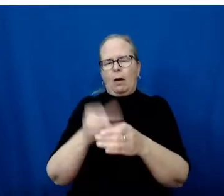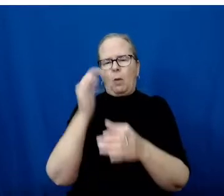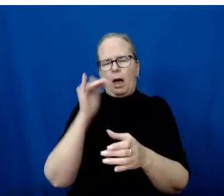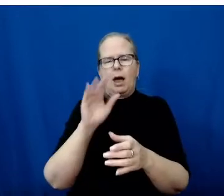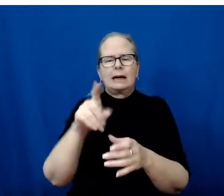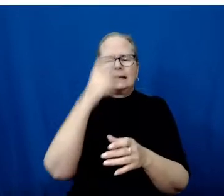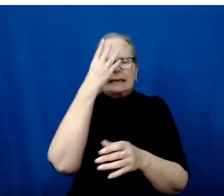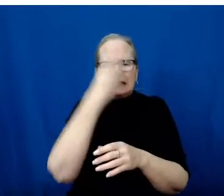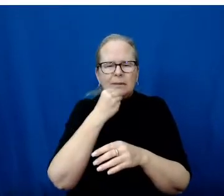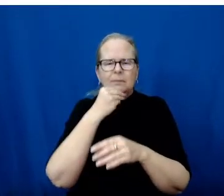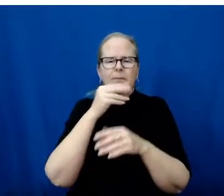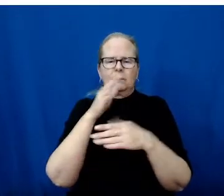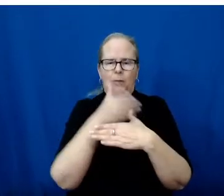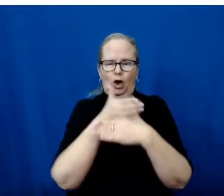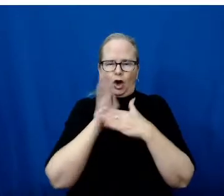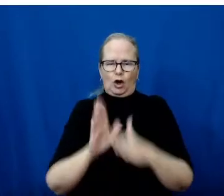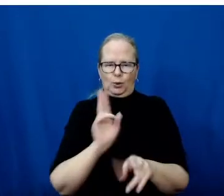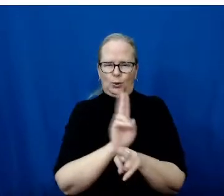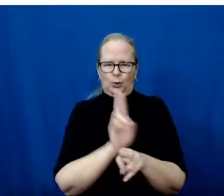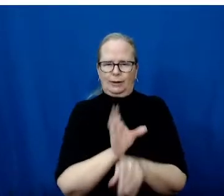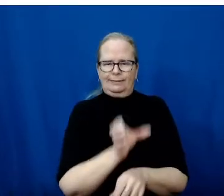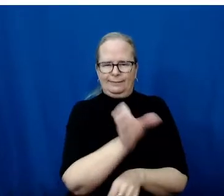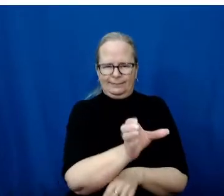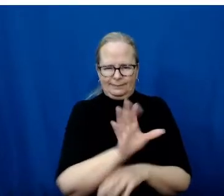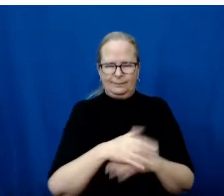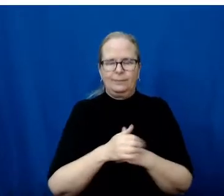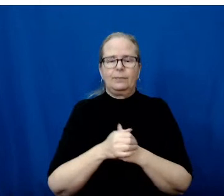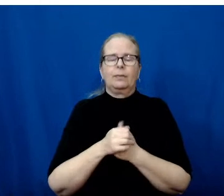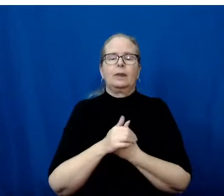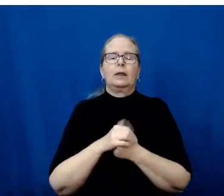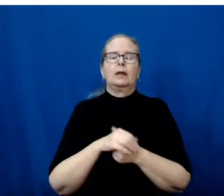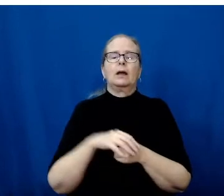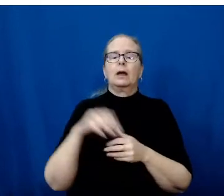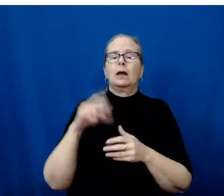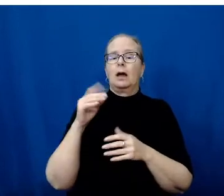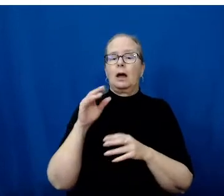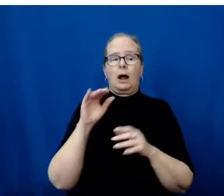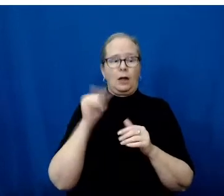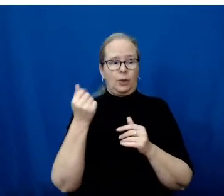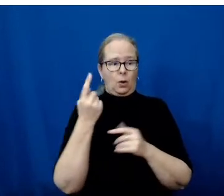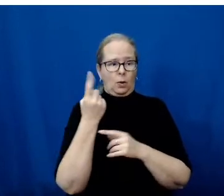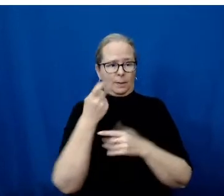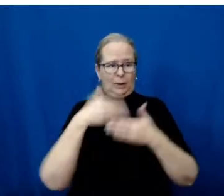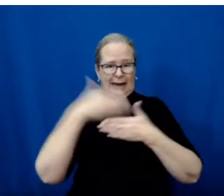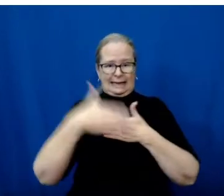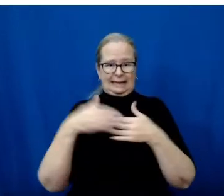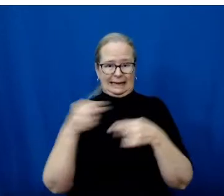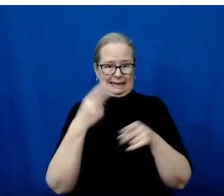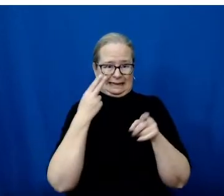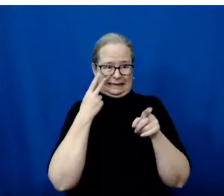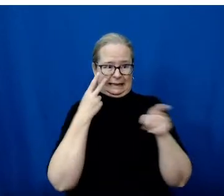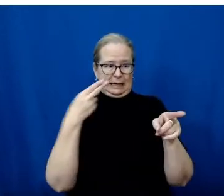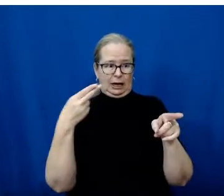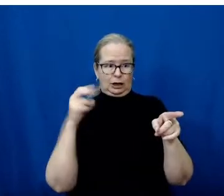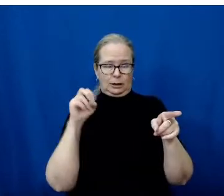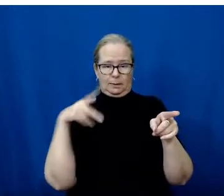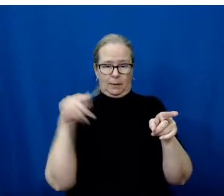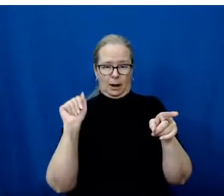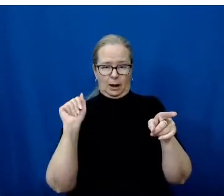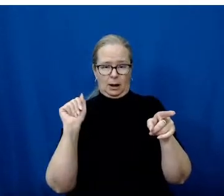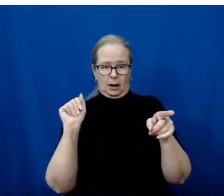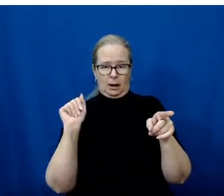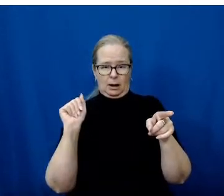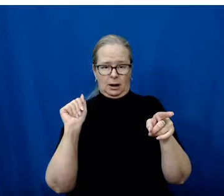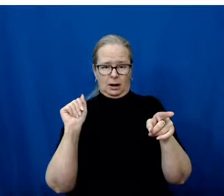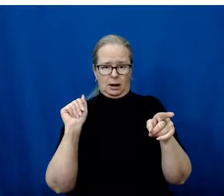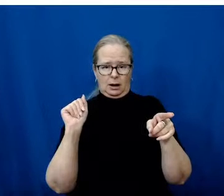one, you'll see one other HEPA unit that we purchased. I think I have 4 in the house. I'm a little bit of